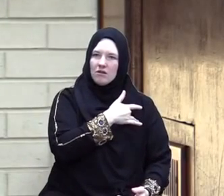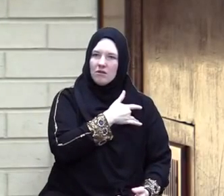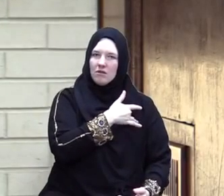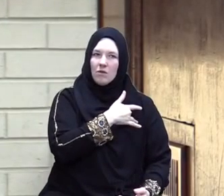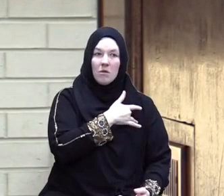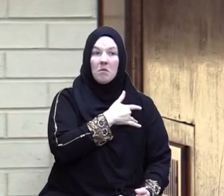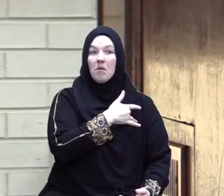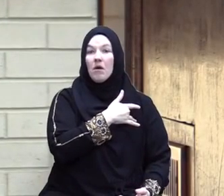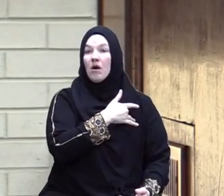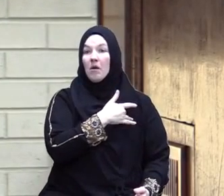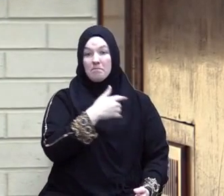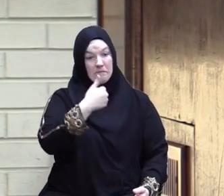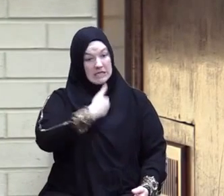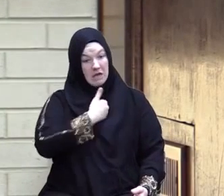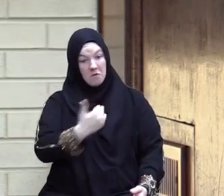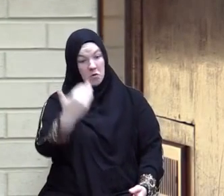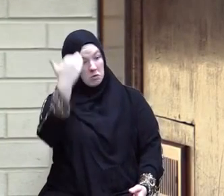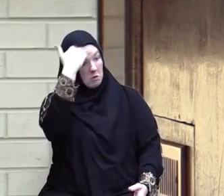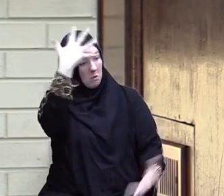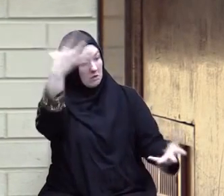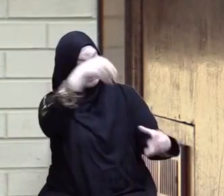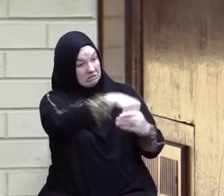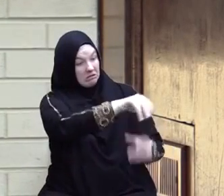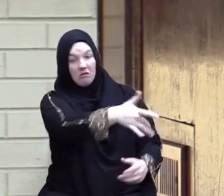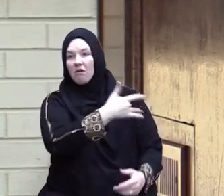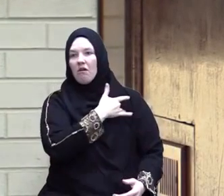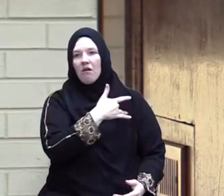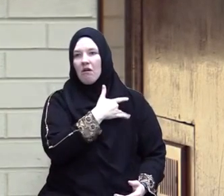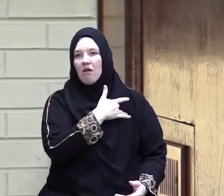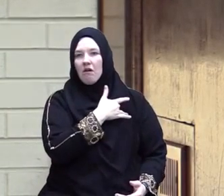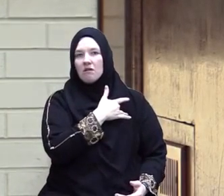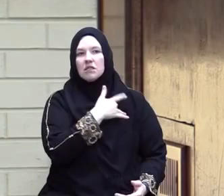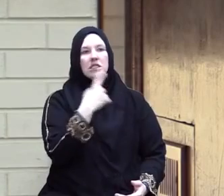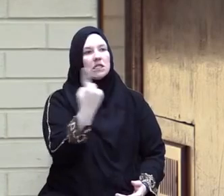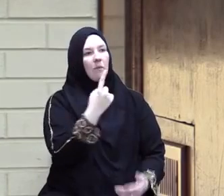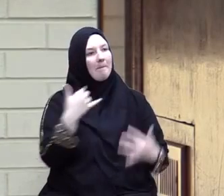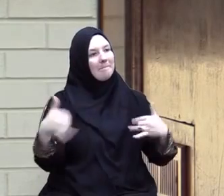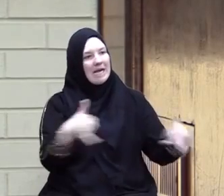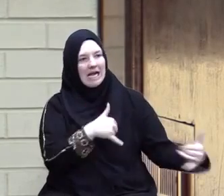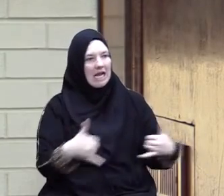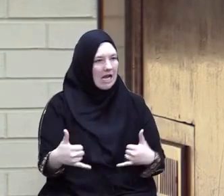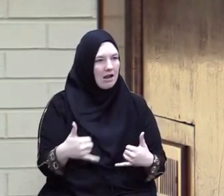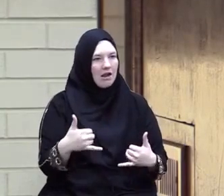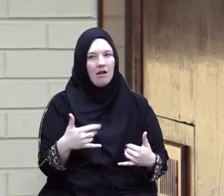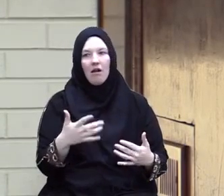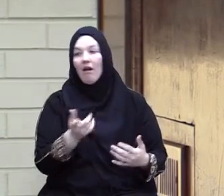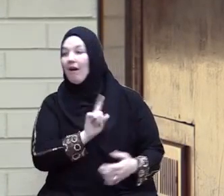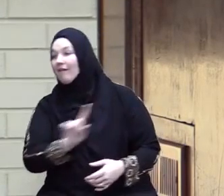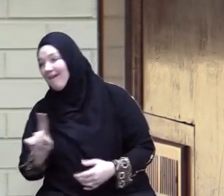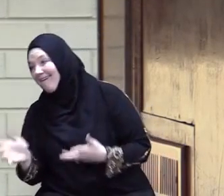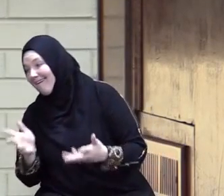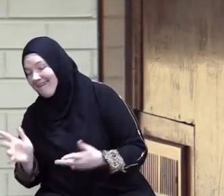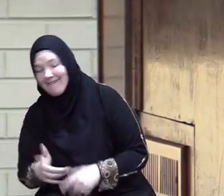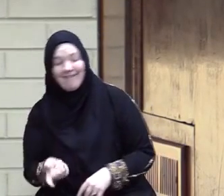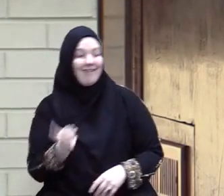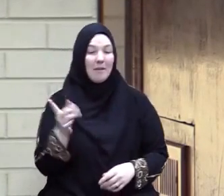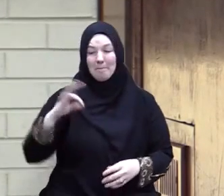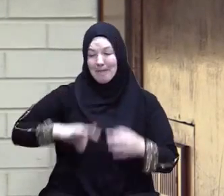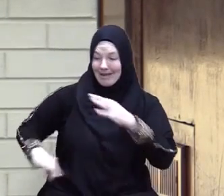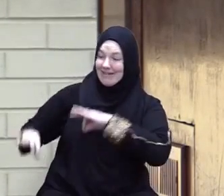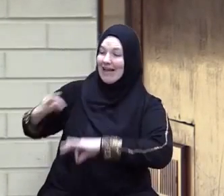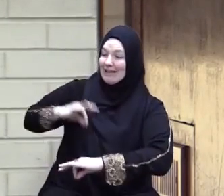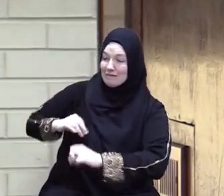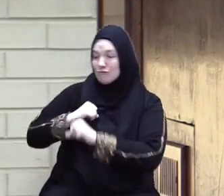wouldn't have known on our own that somebody is playing both sides. He comes to the believers, he wants the benefit